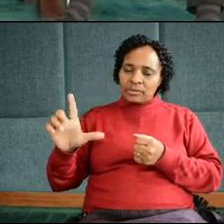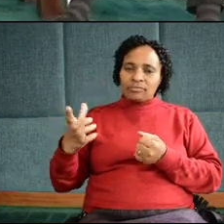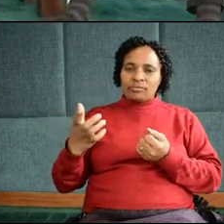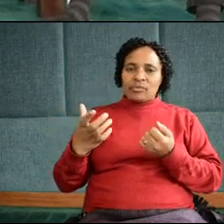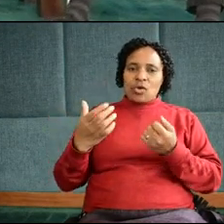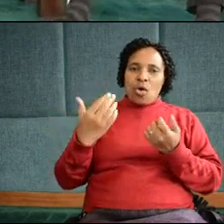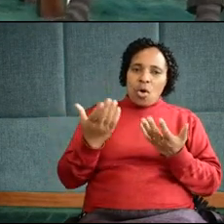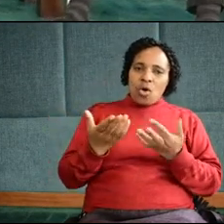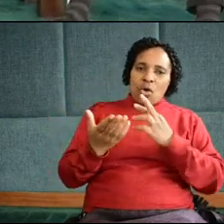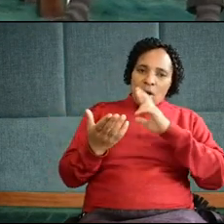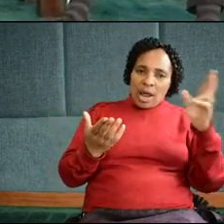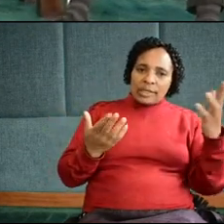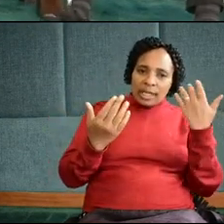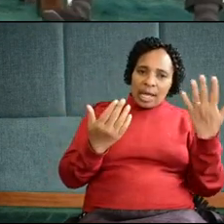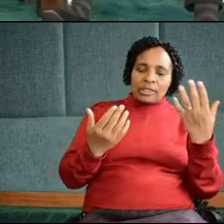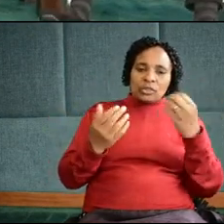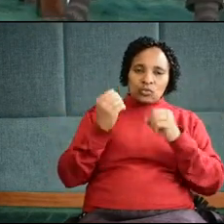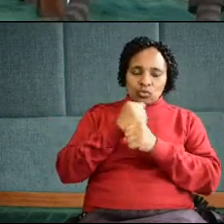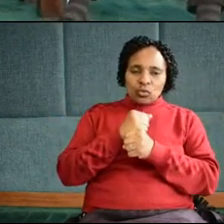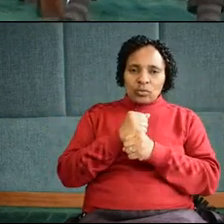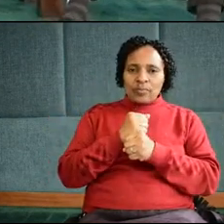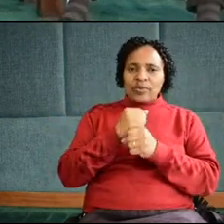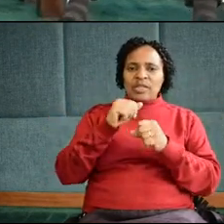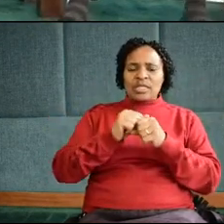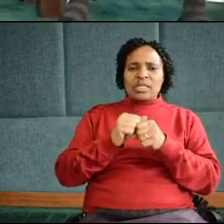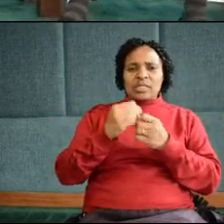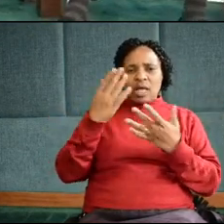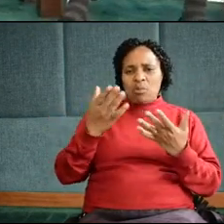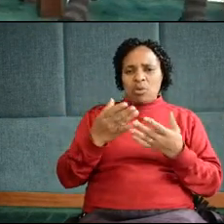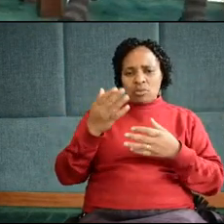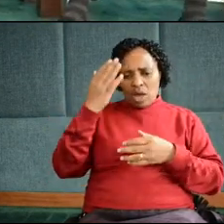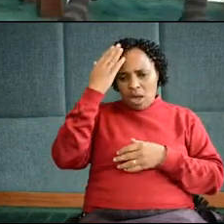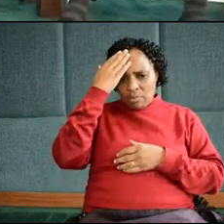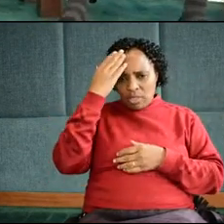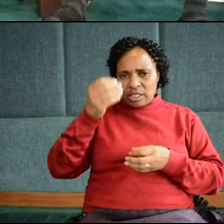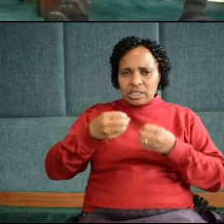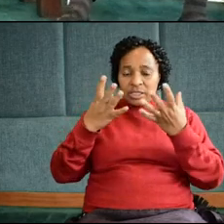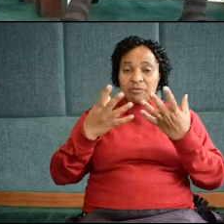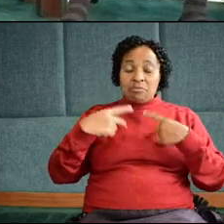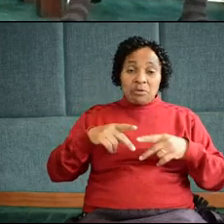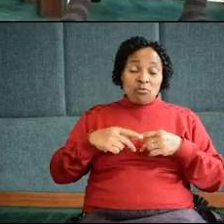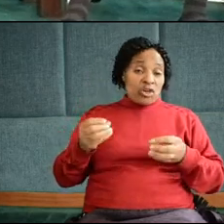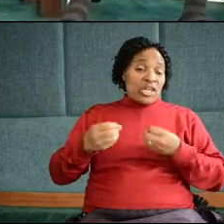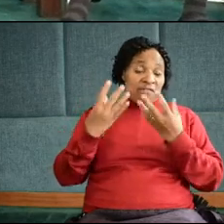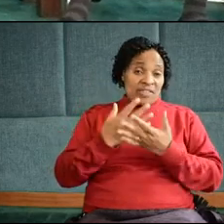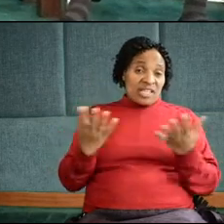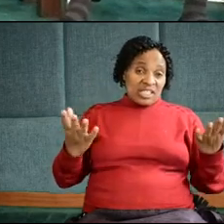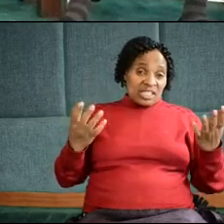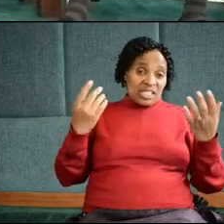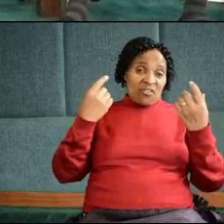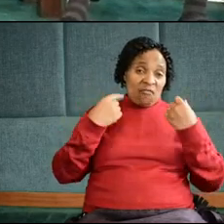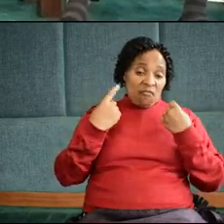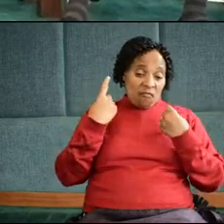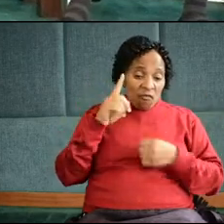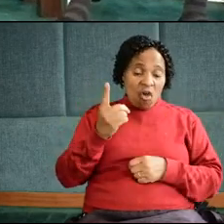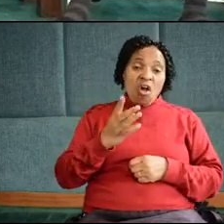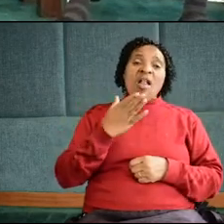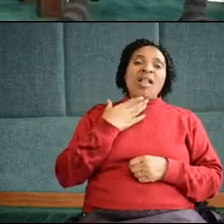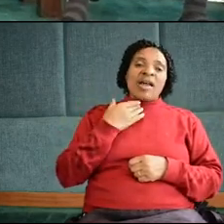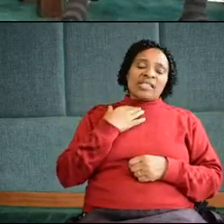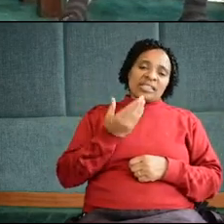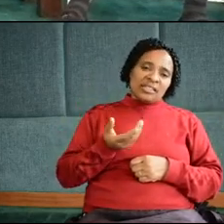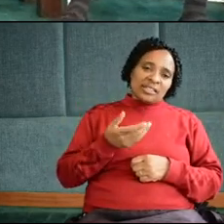That basically just speaks on generosity. As Misati told us before, the way people just give things for likes and you